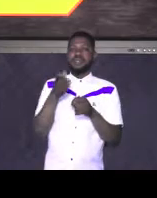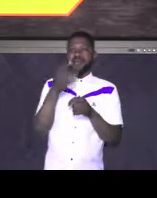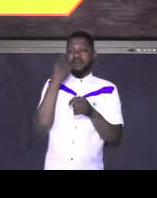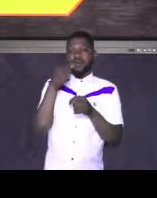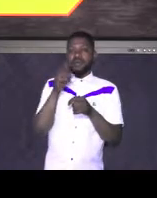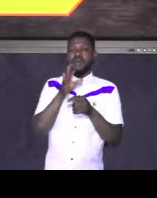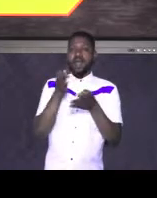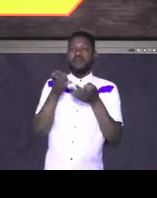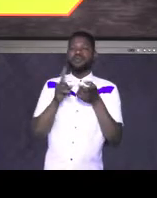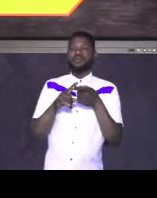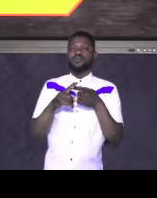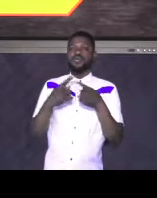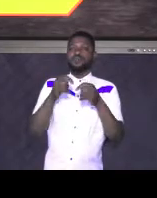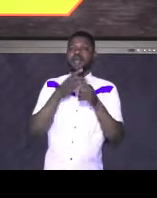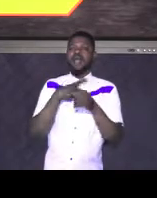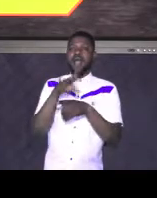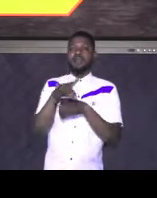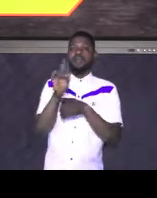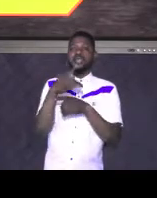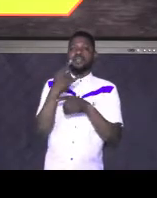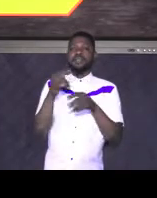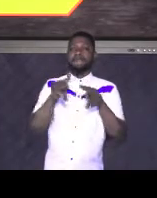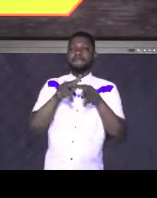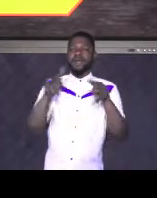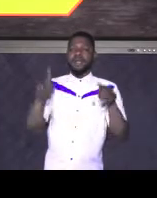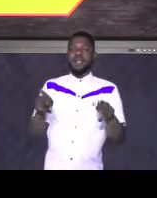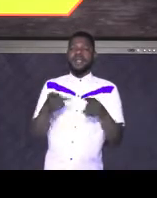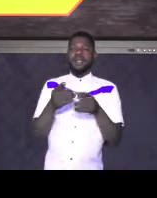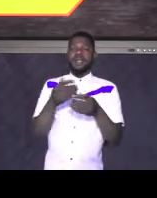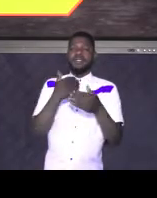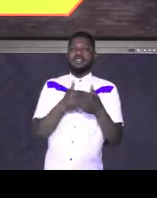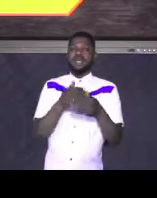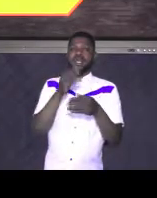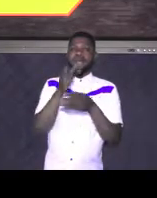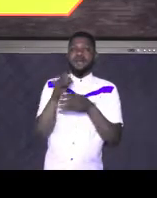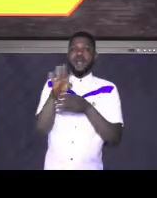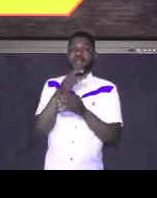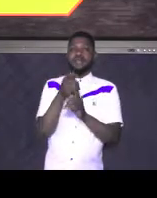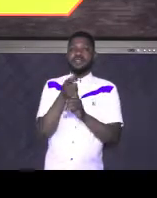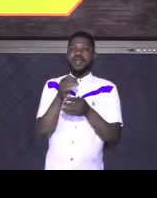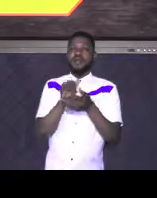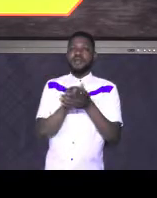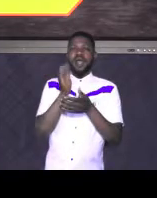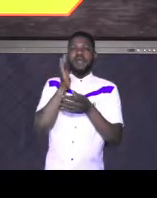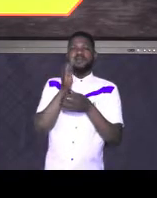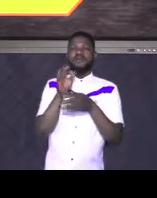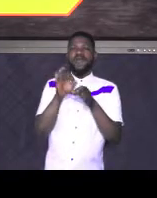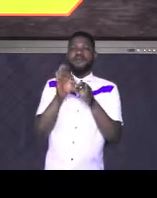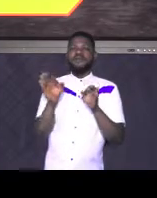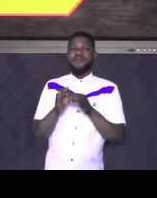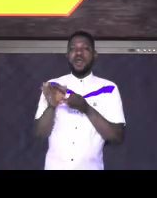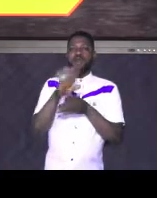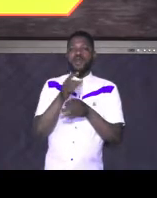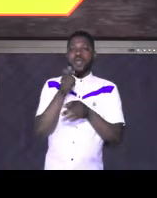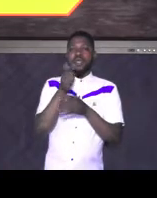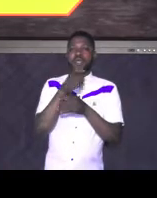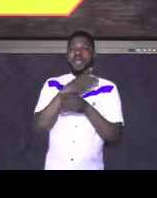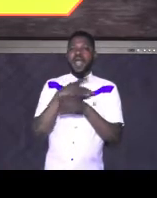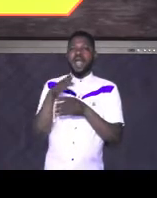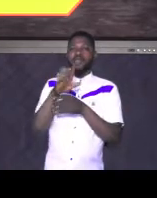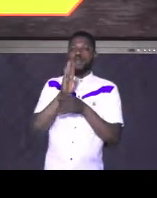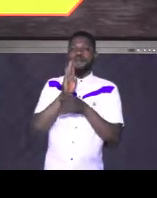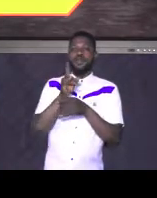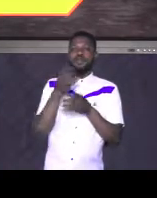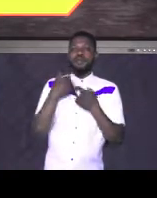for you. I want you to try and locate the parallel sides by yourselves, because that will form your A and your